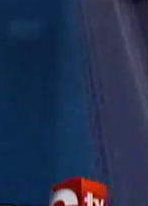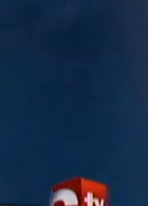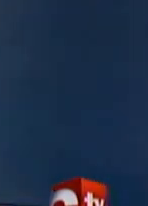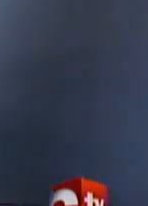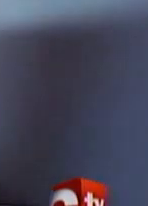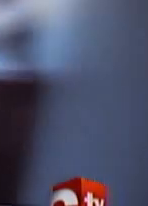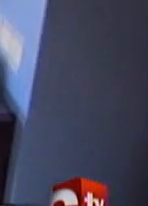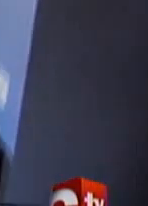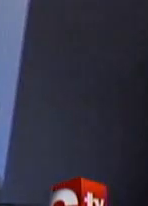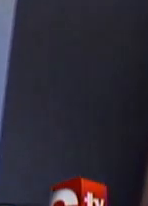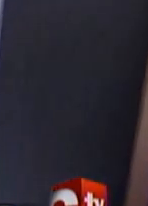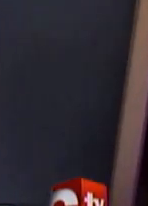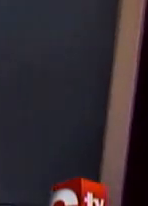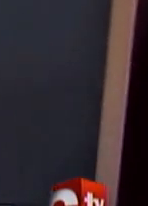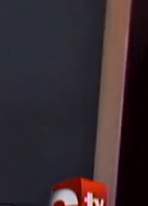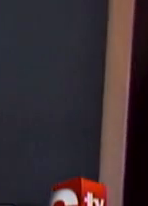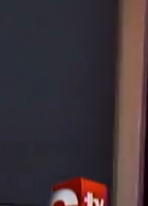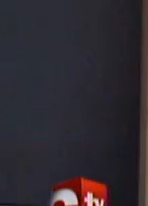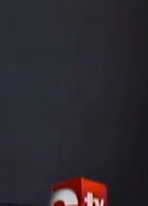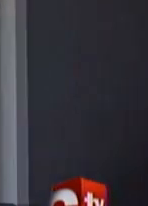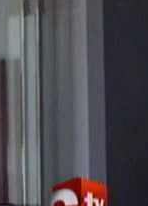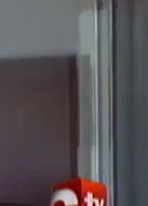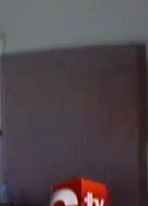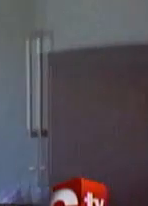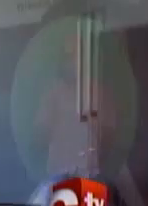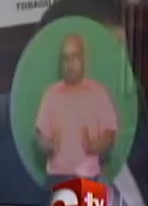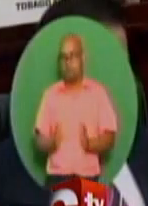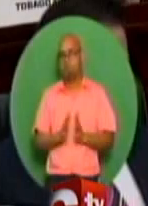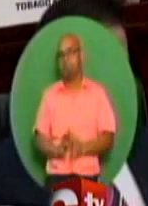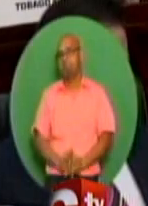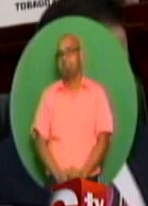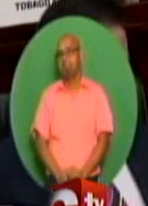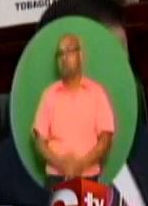from 25% to 50%. He also proposed that government